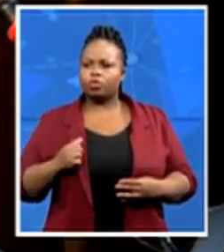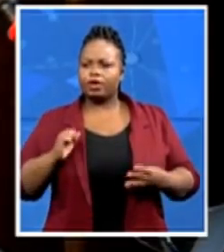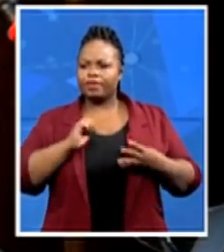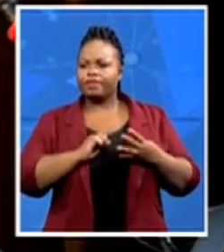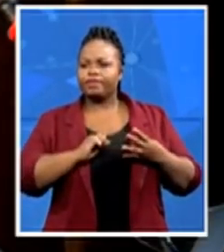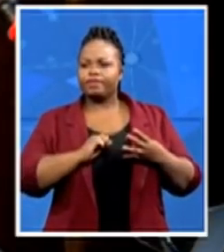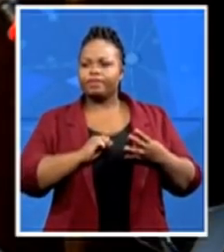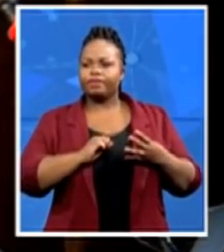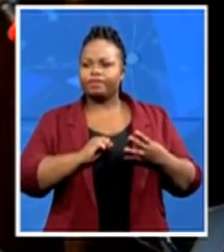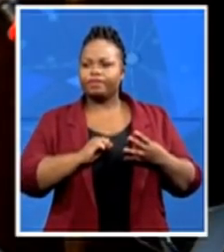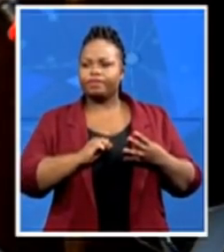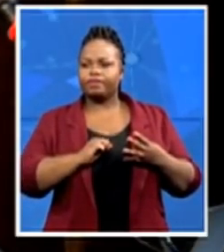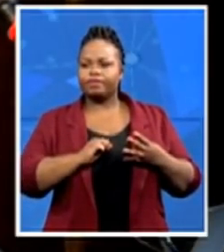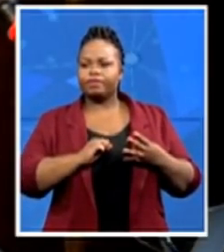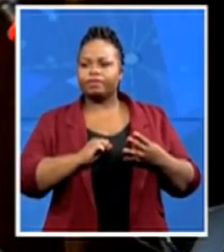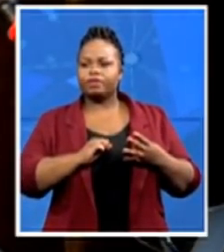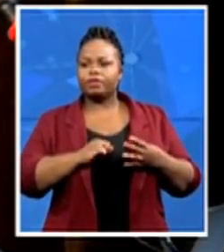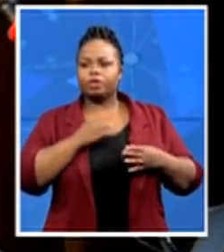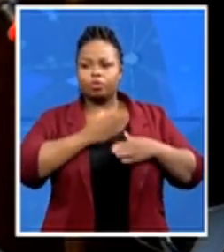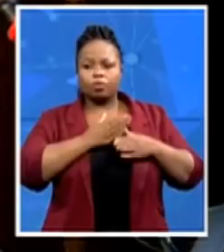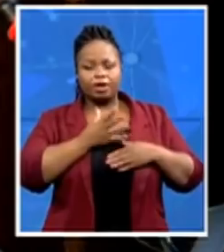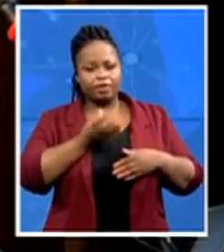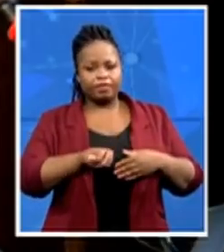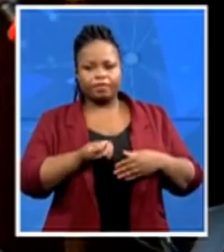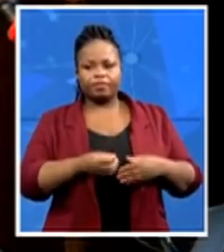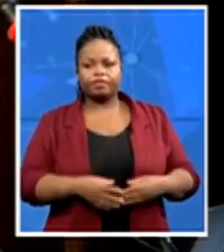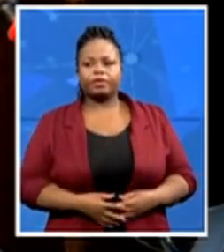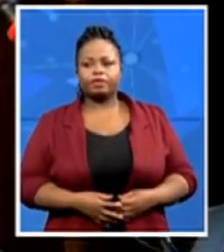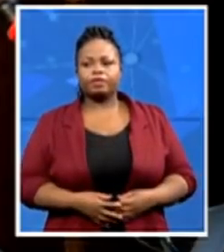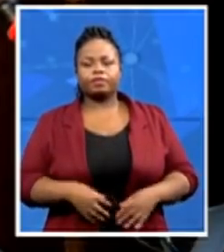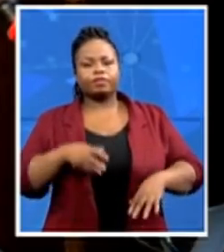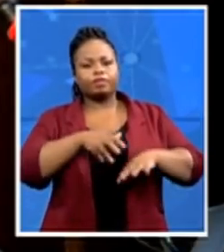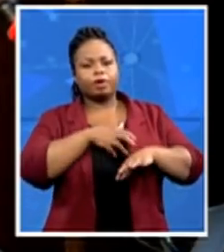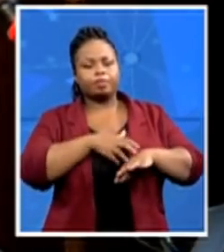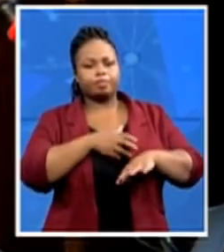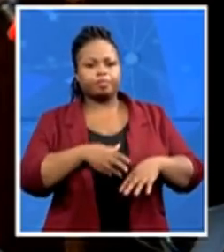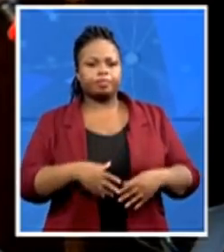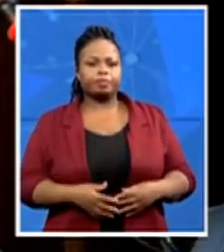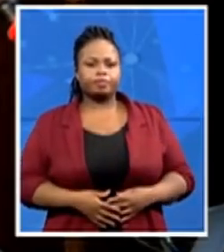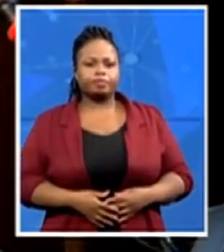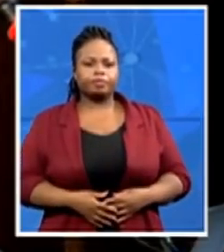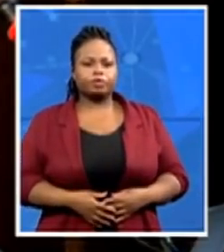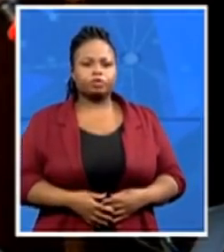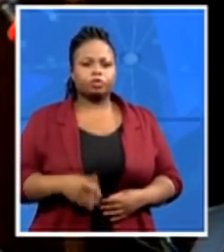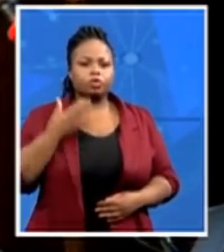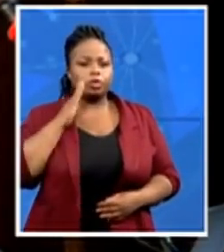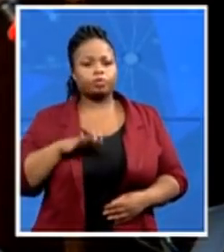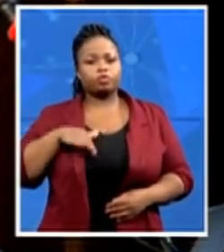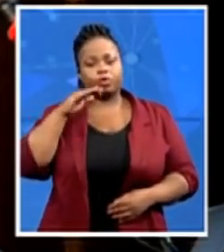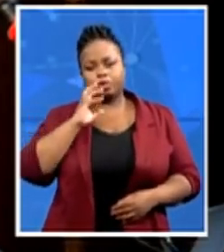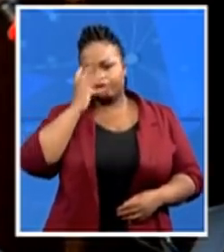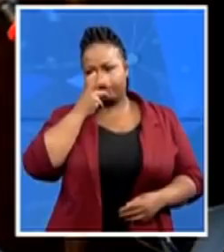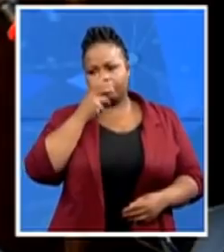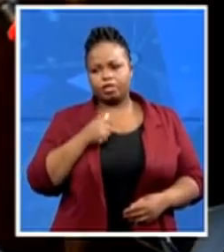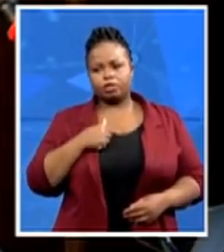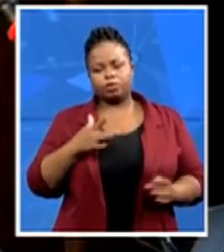several farms and residences and a flat in Bloemfontein where his wife lives. He also owns a